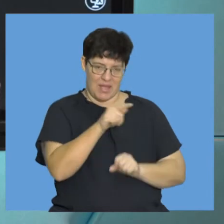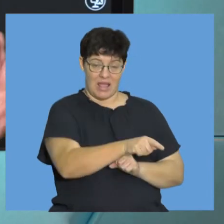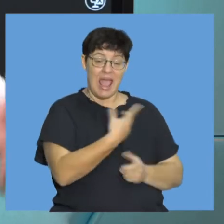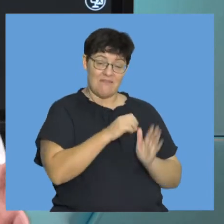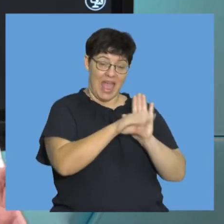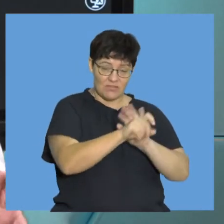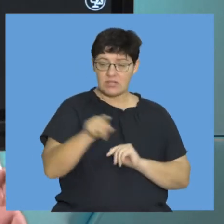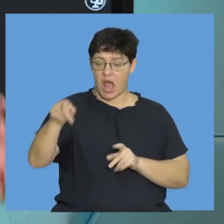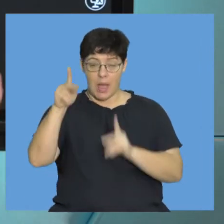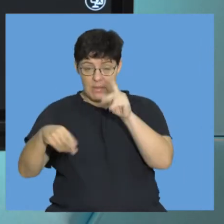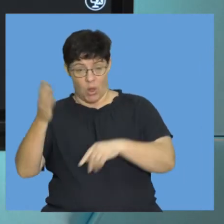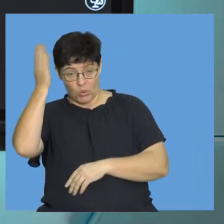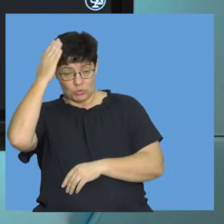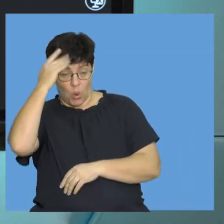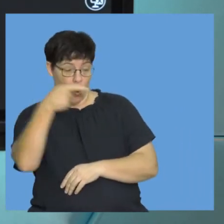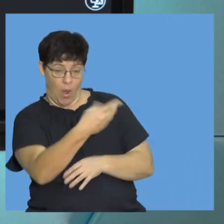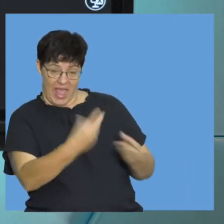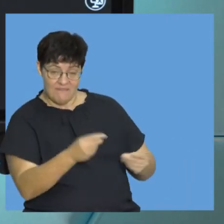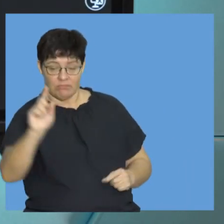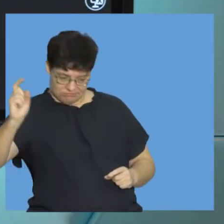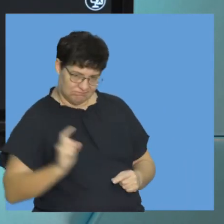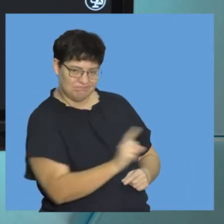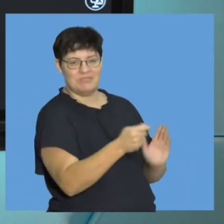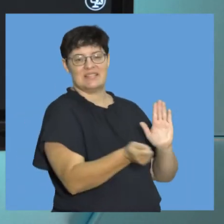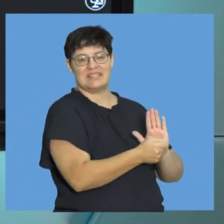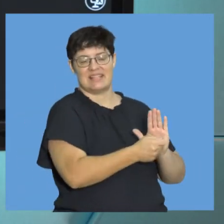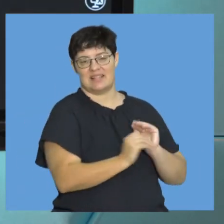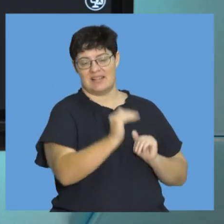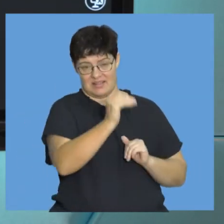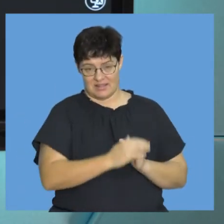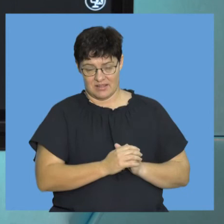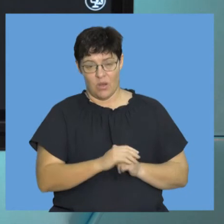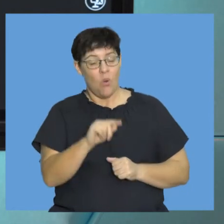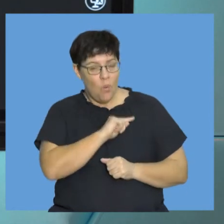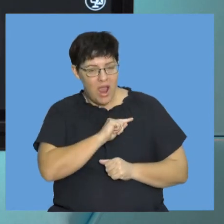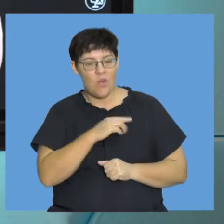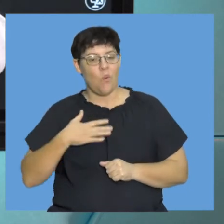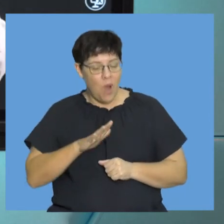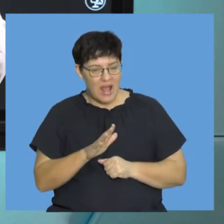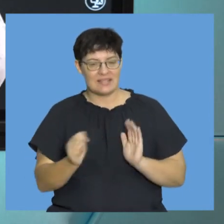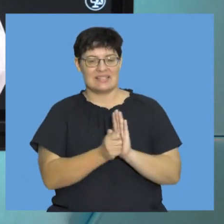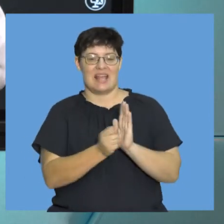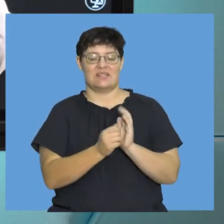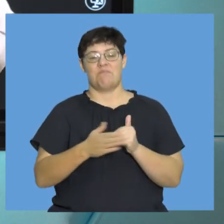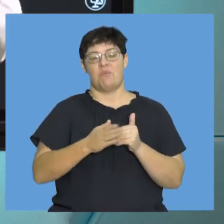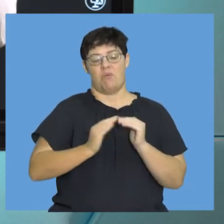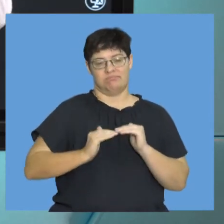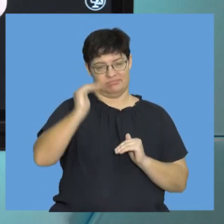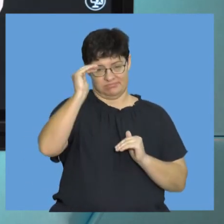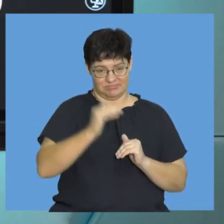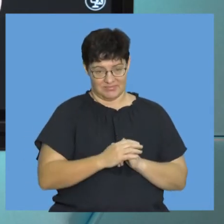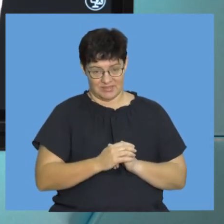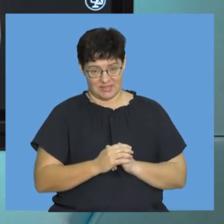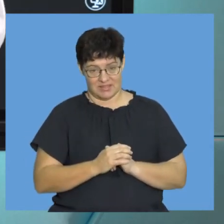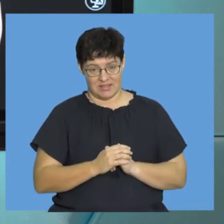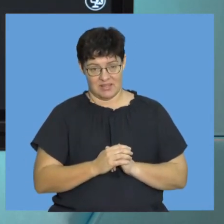your sales. Remember what we said. The idea is to increase our sales and eventually make